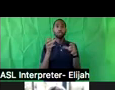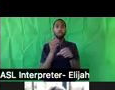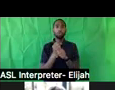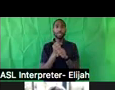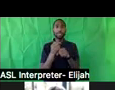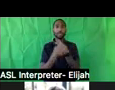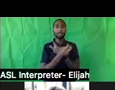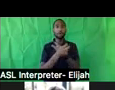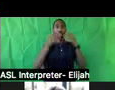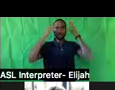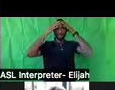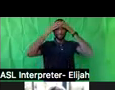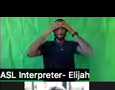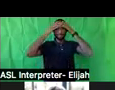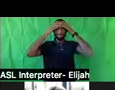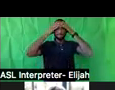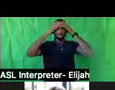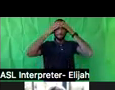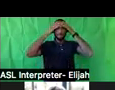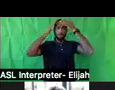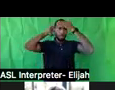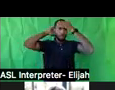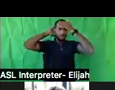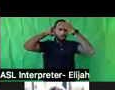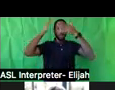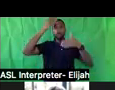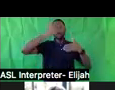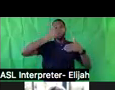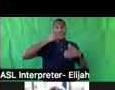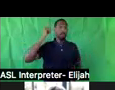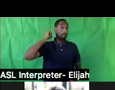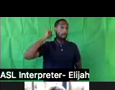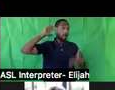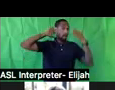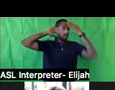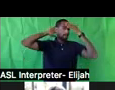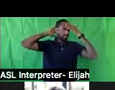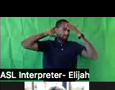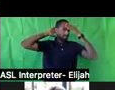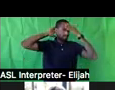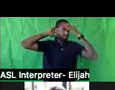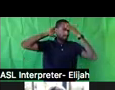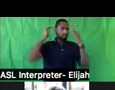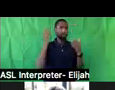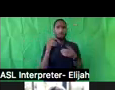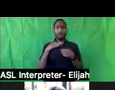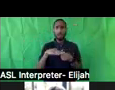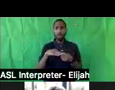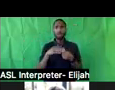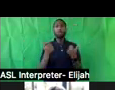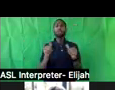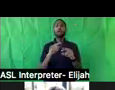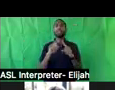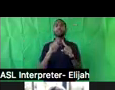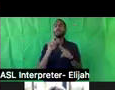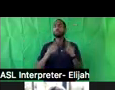So you might start kind of giving the front and the back of your skull a little gentle pressure. You can try with different variations